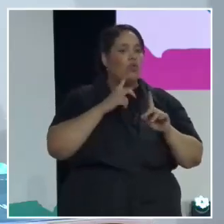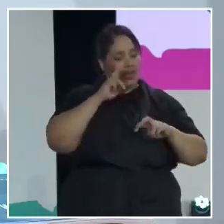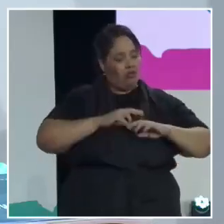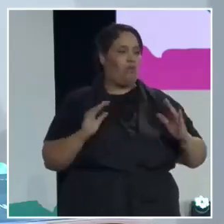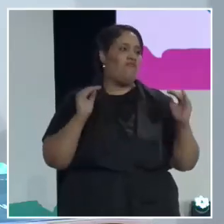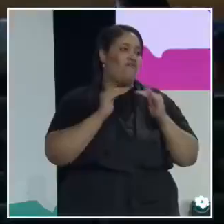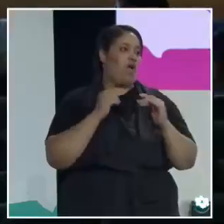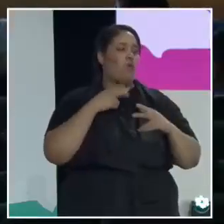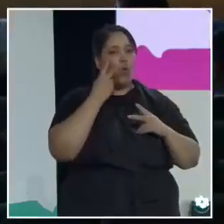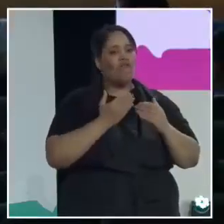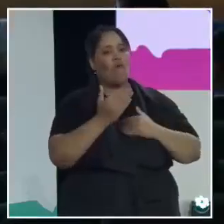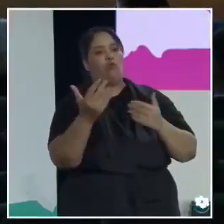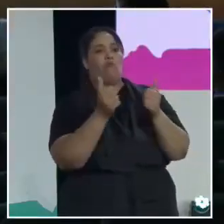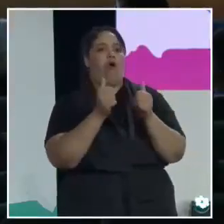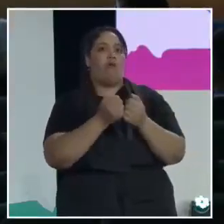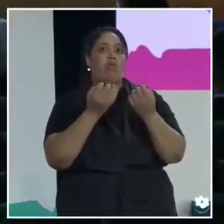to do that.